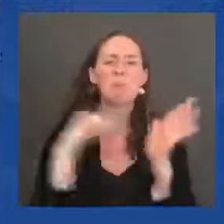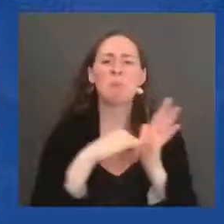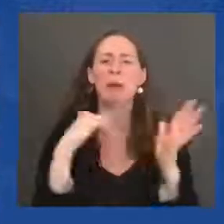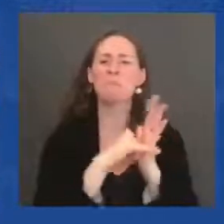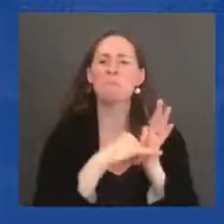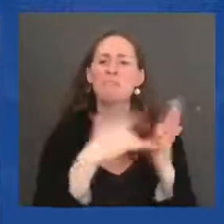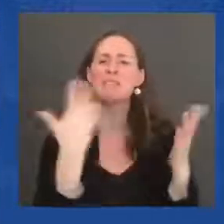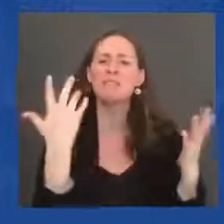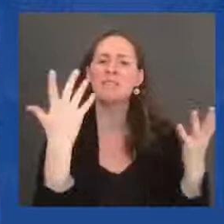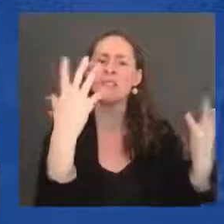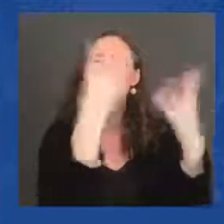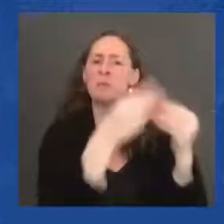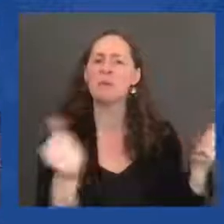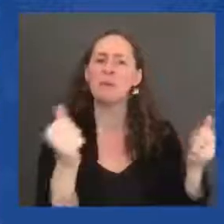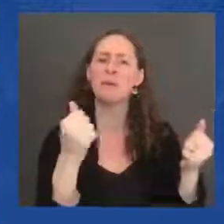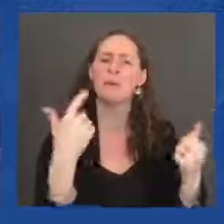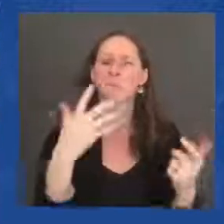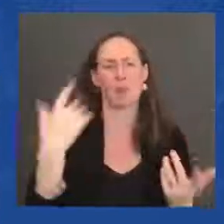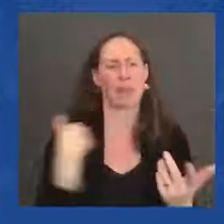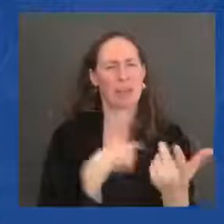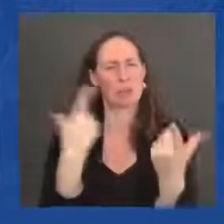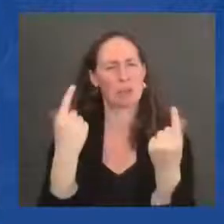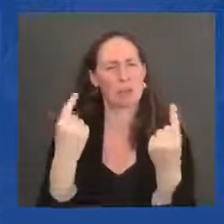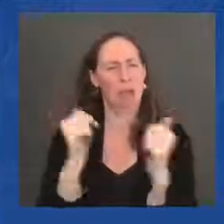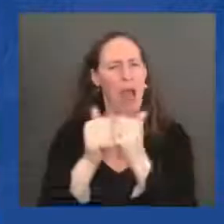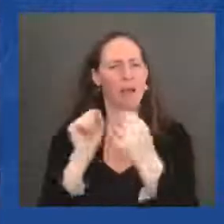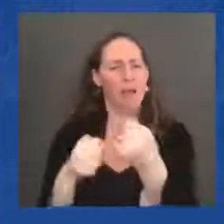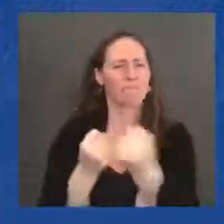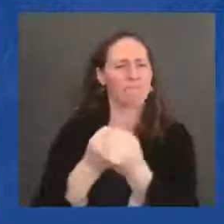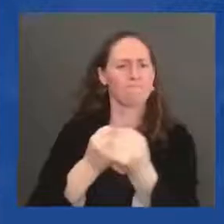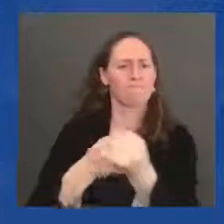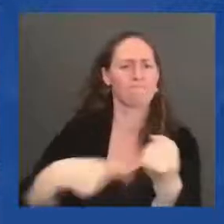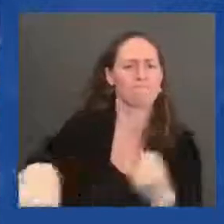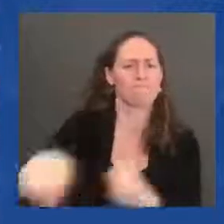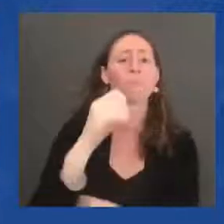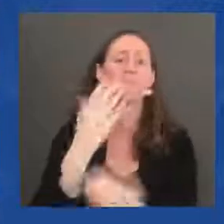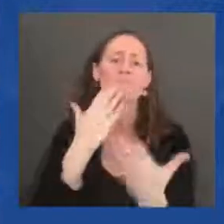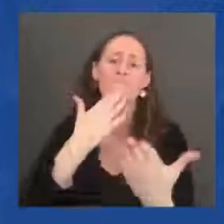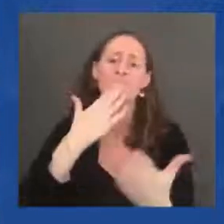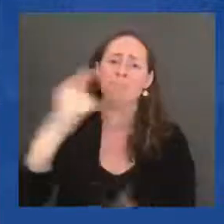Well, Gov, thank you. I have enjoyed working with the Western governors.